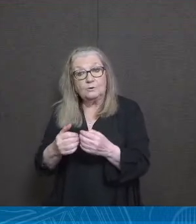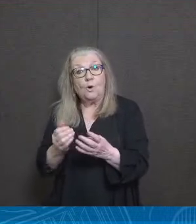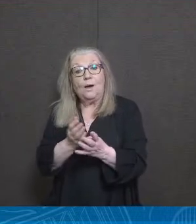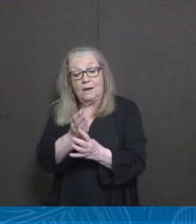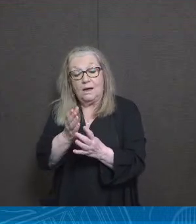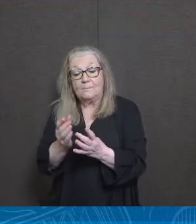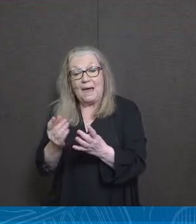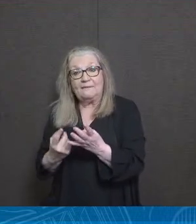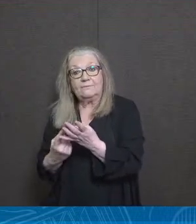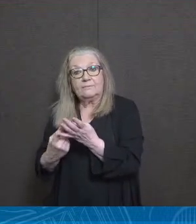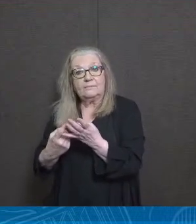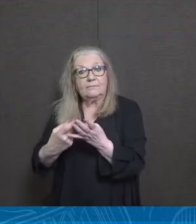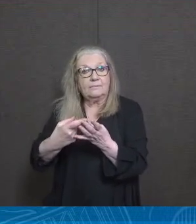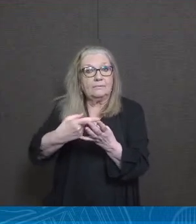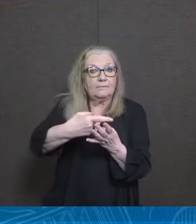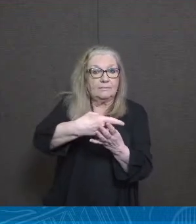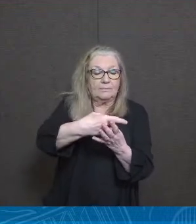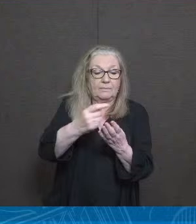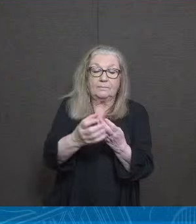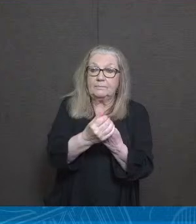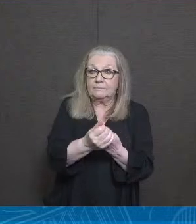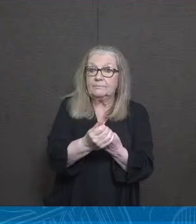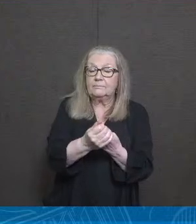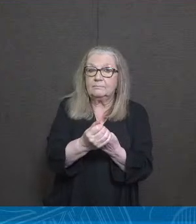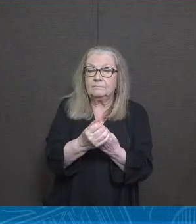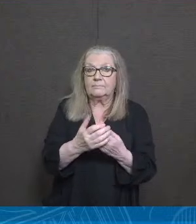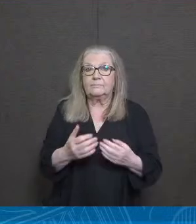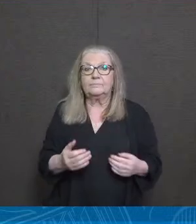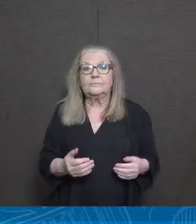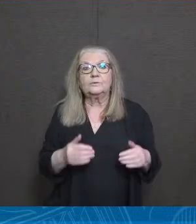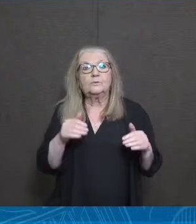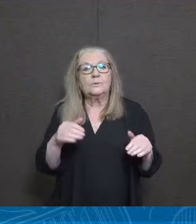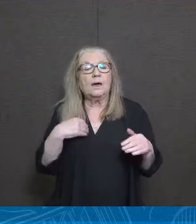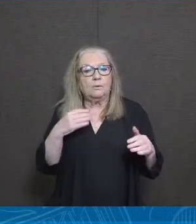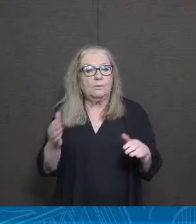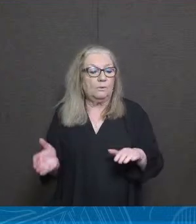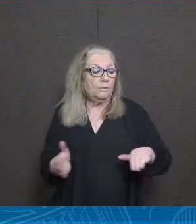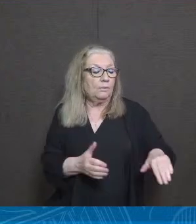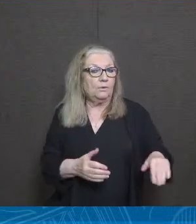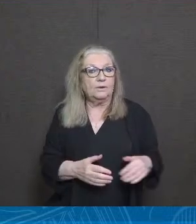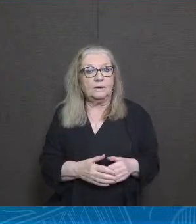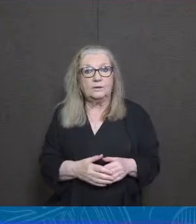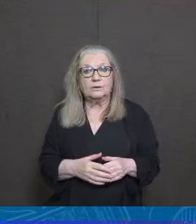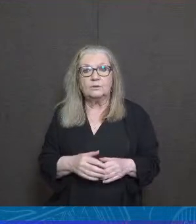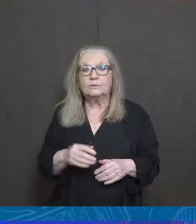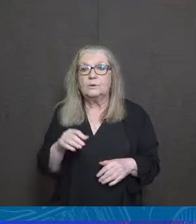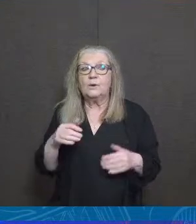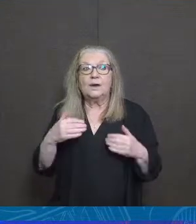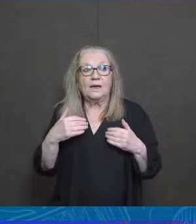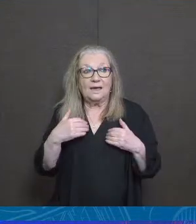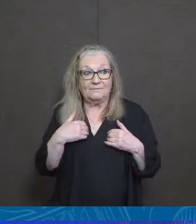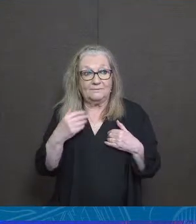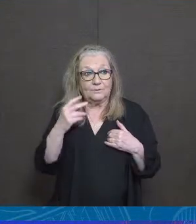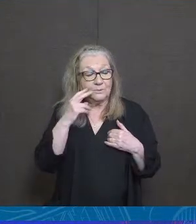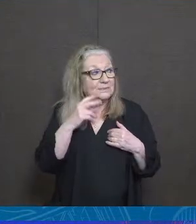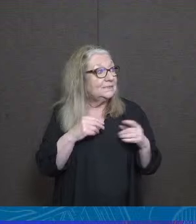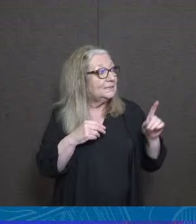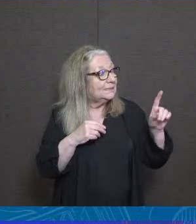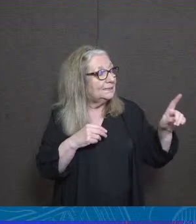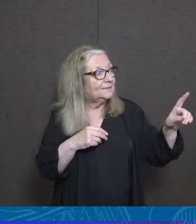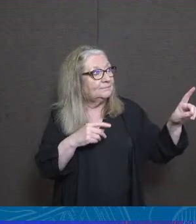community engagement, which I think are quite critical. Okay, I'm going to move on to my next. Okay, so here there are two biases I had spotted on this